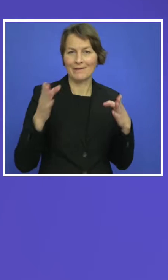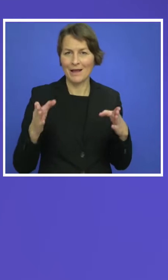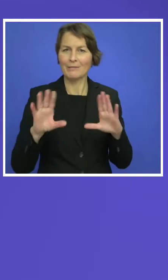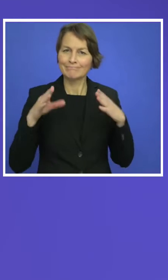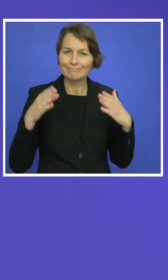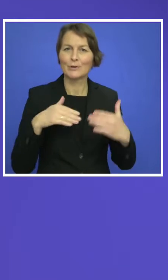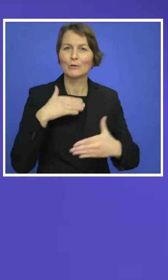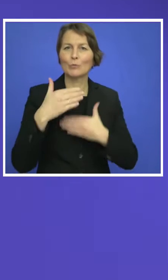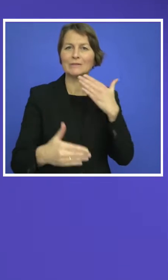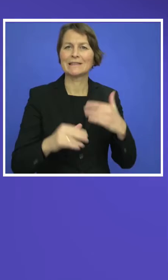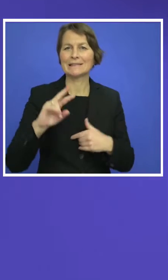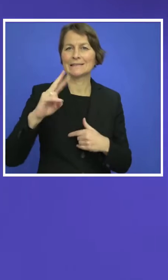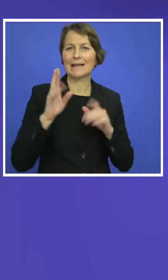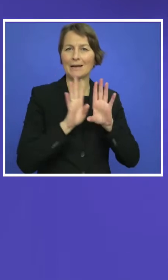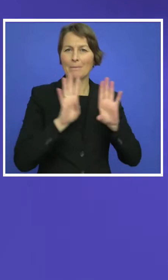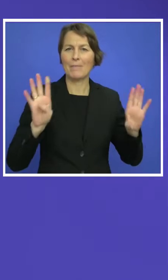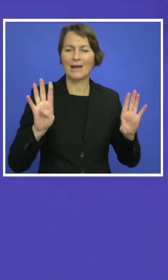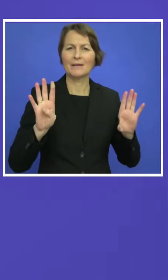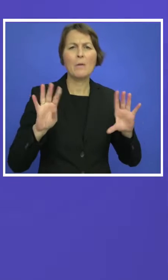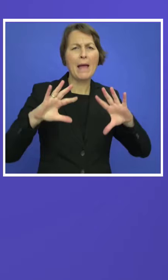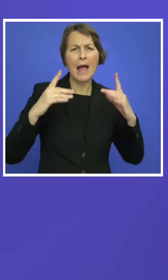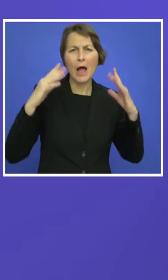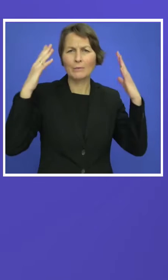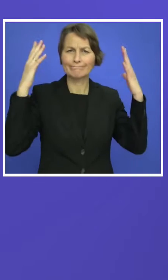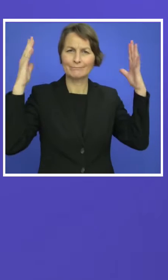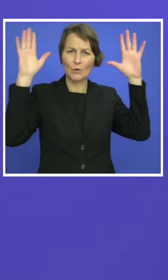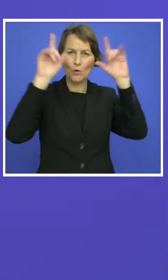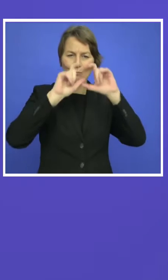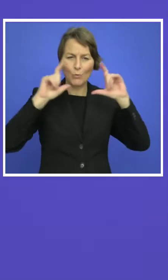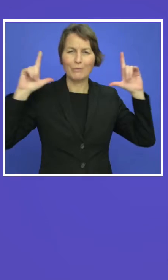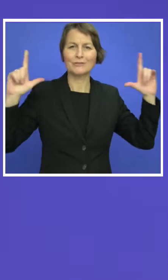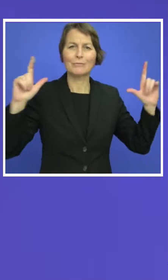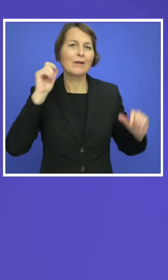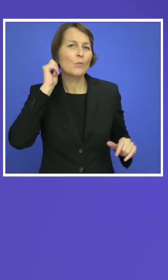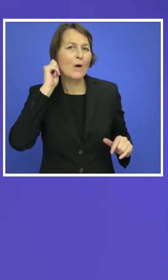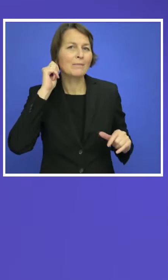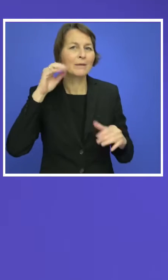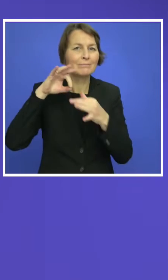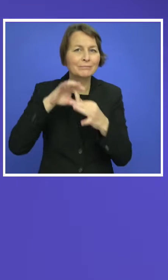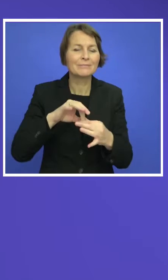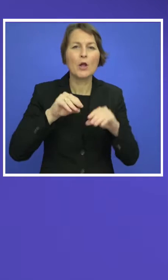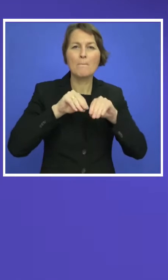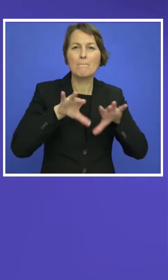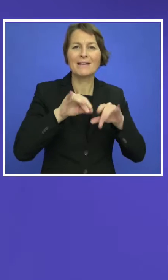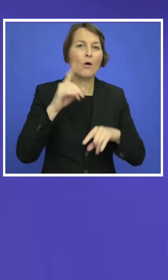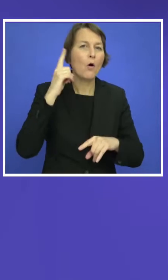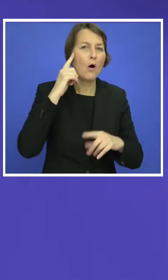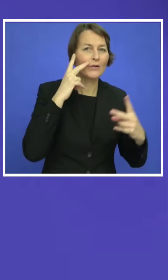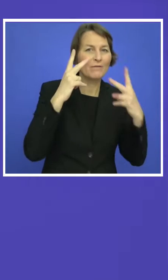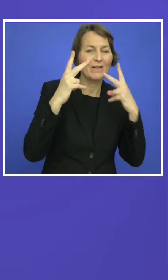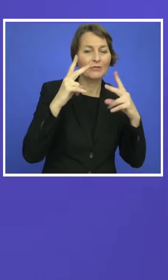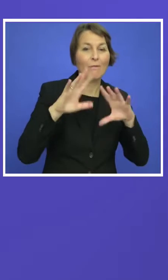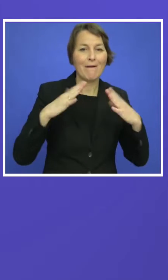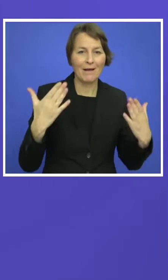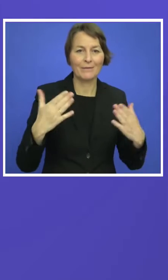second panel on the portrayal of women in the audiovisual media and the message transmitted to society at large from a professional